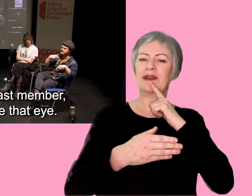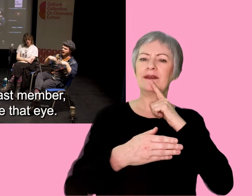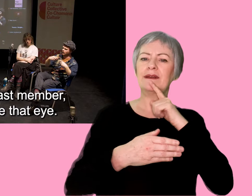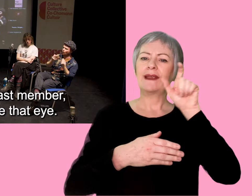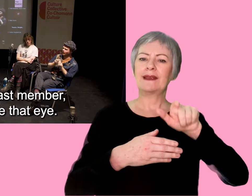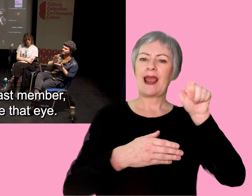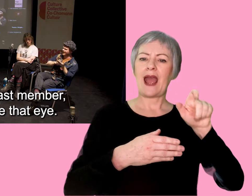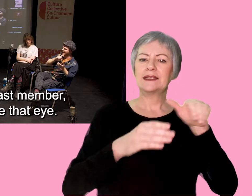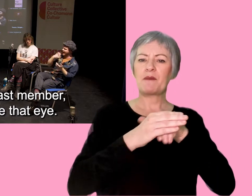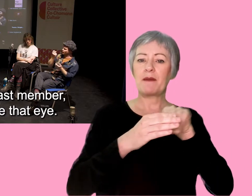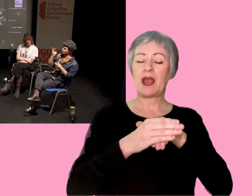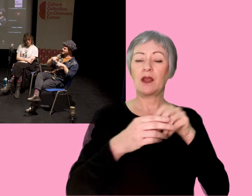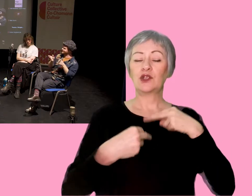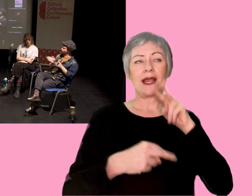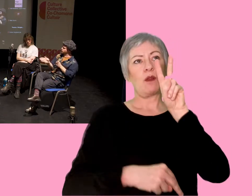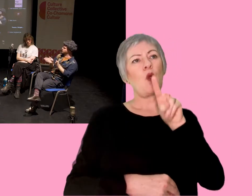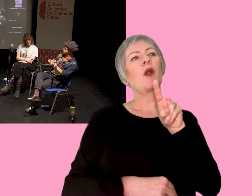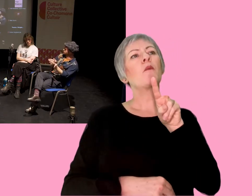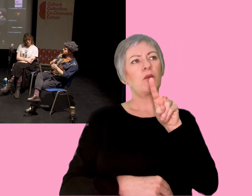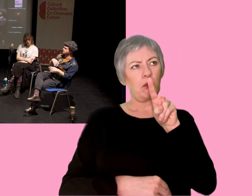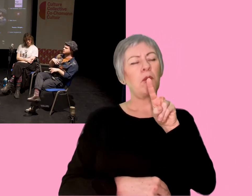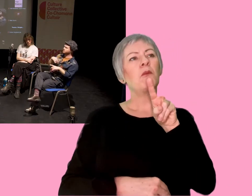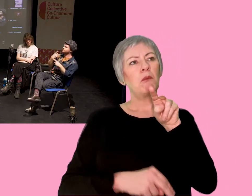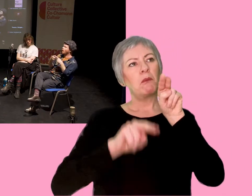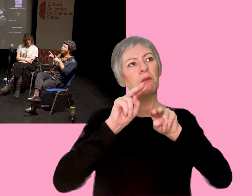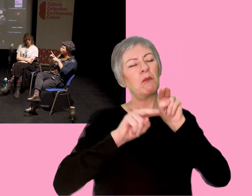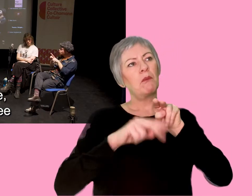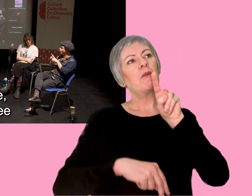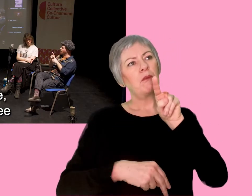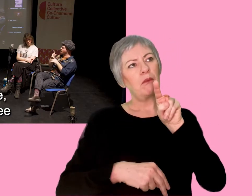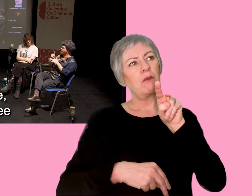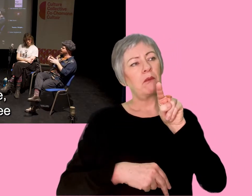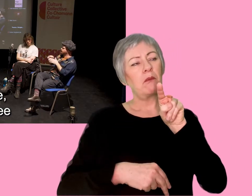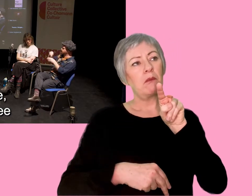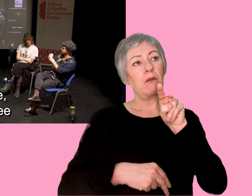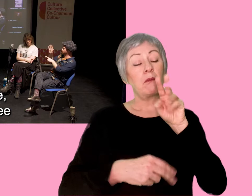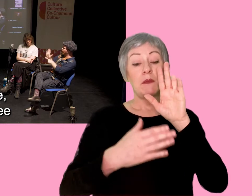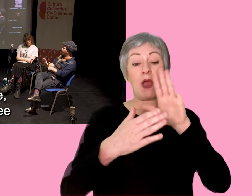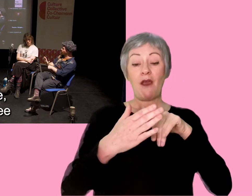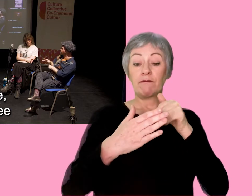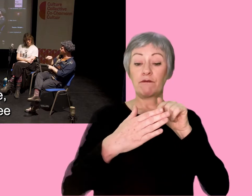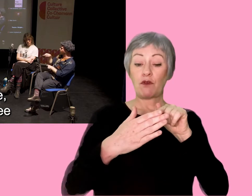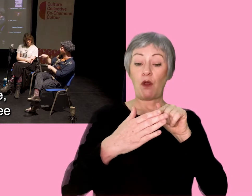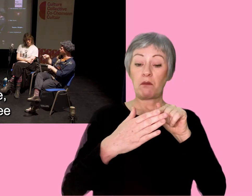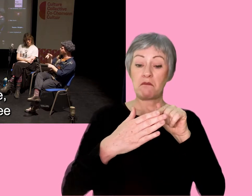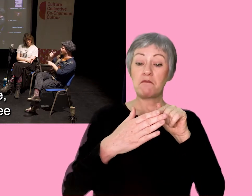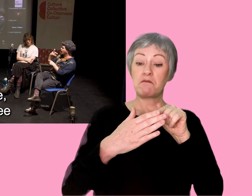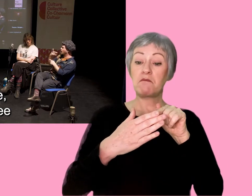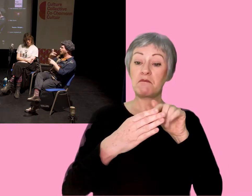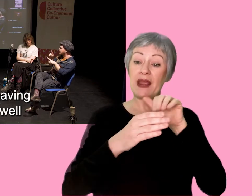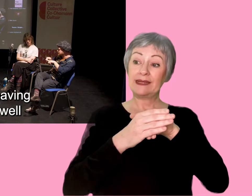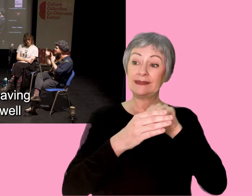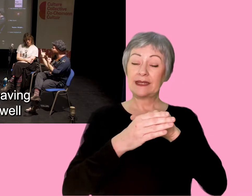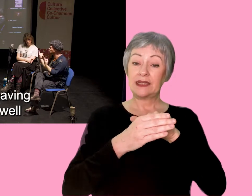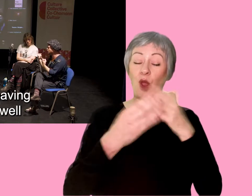because I'm able to have that eye. So from the inside, that's kind of where I